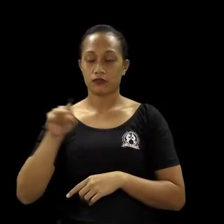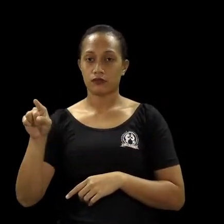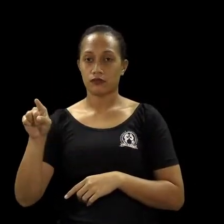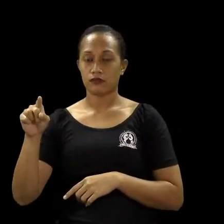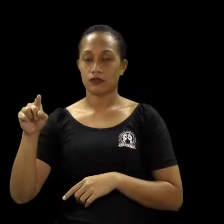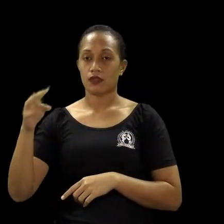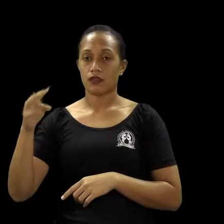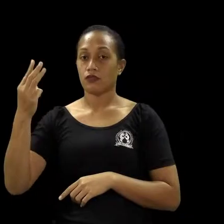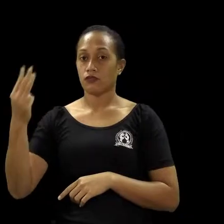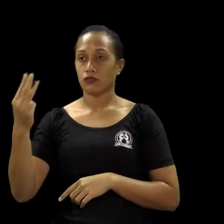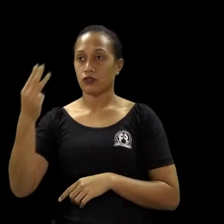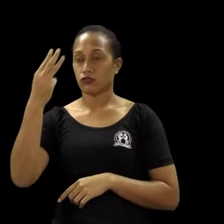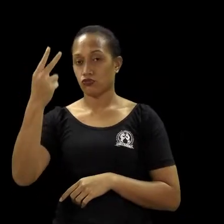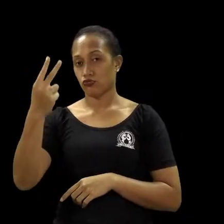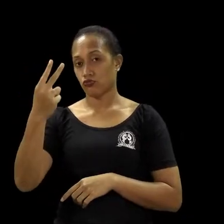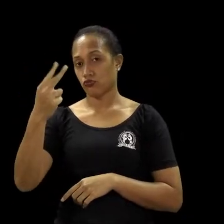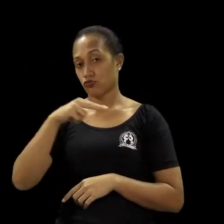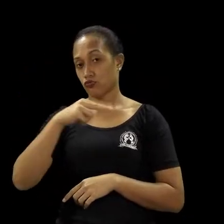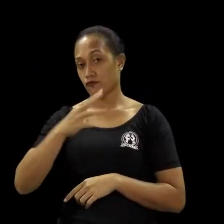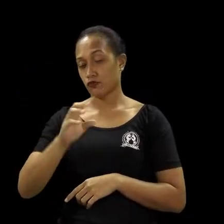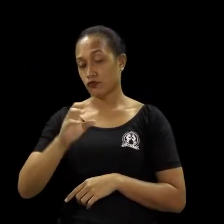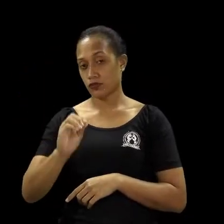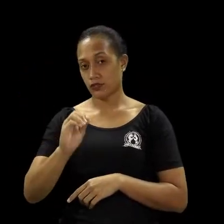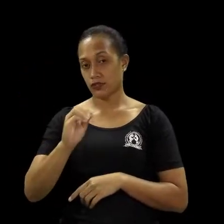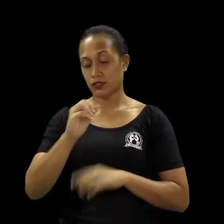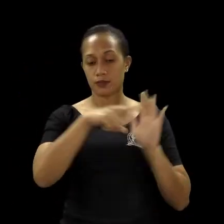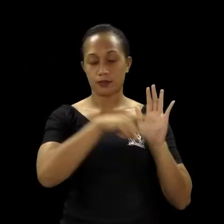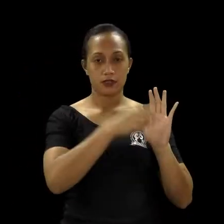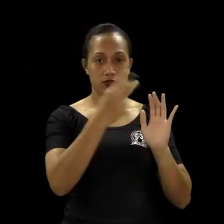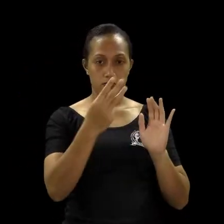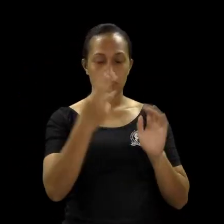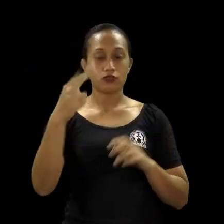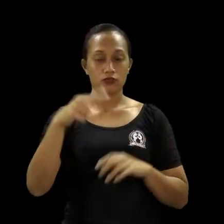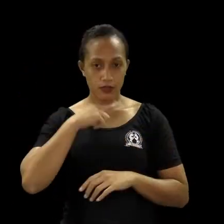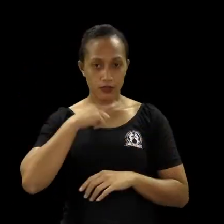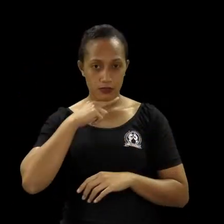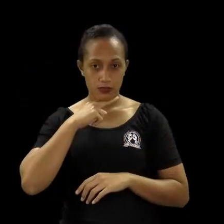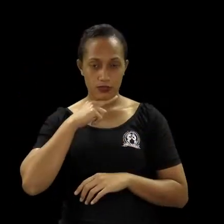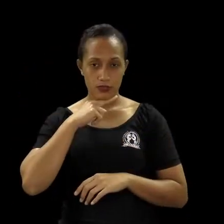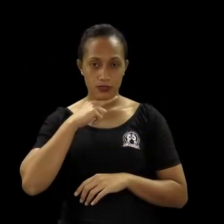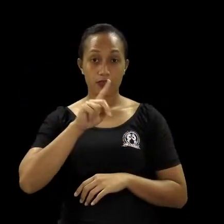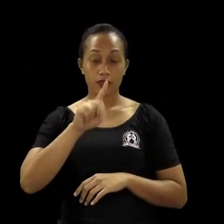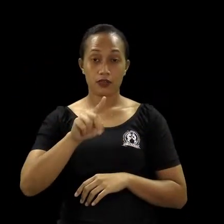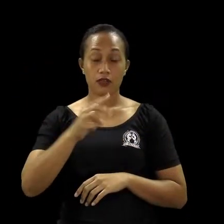less than that. So 240 minus 3 is